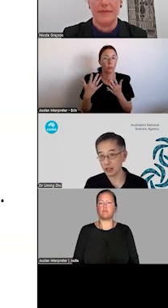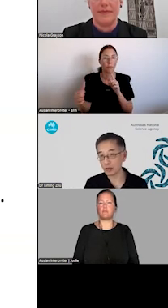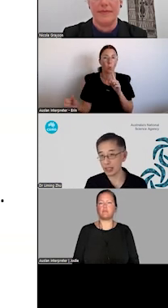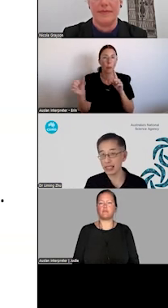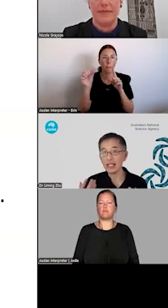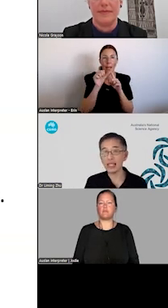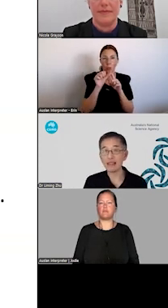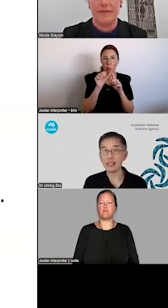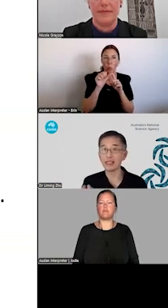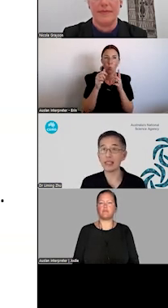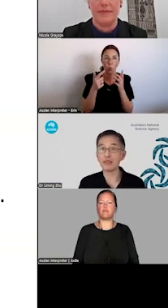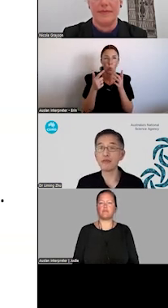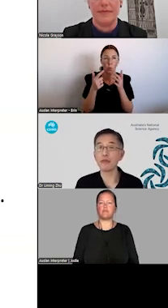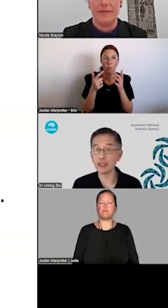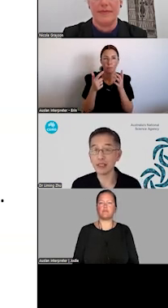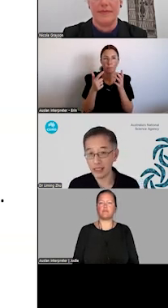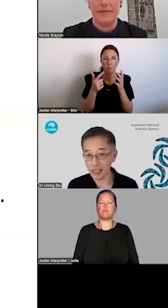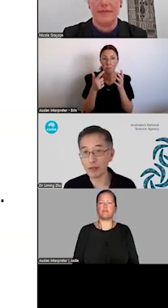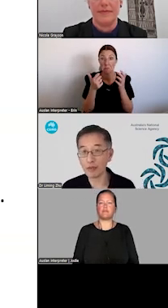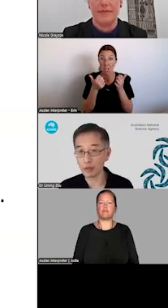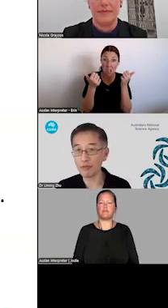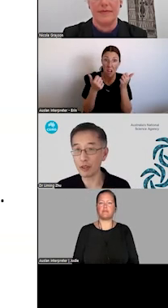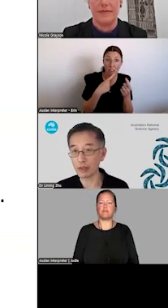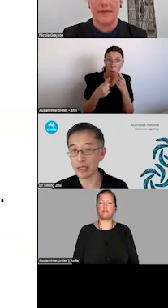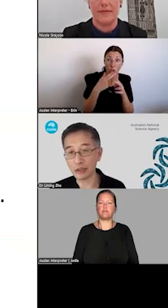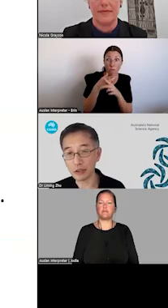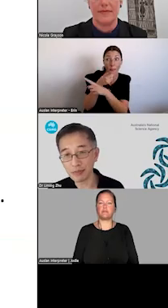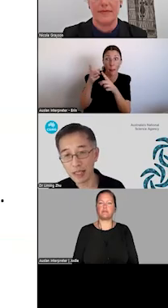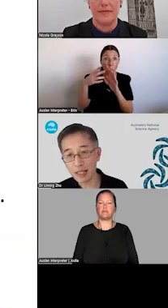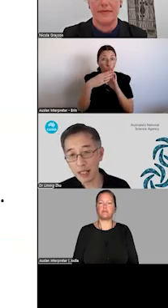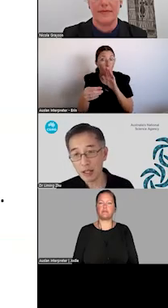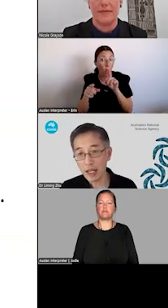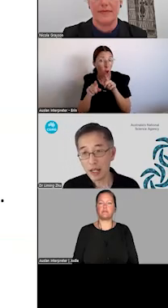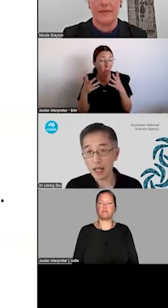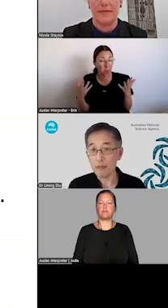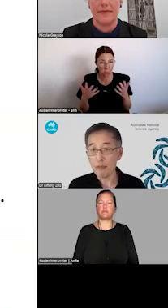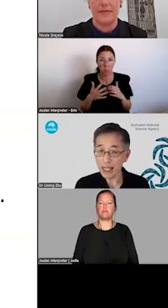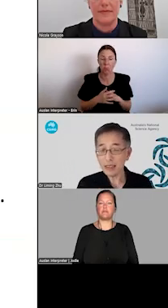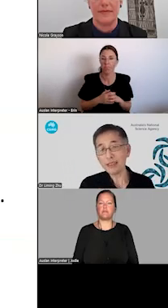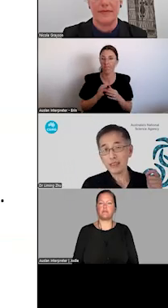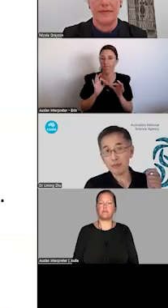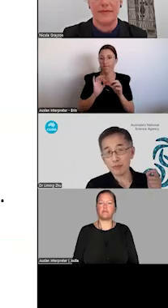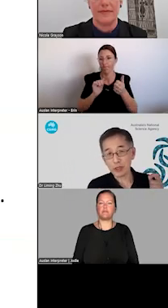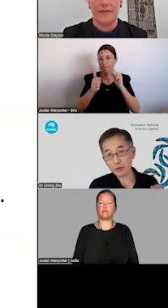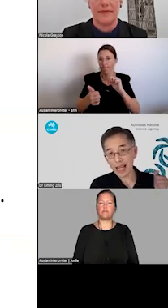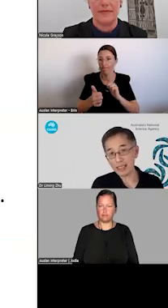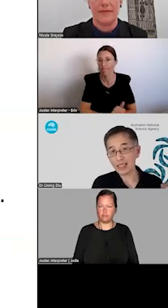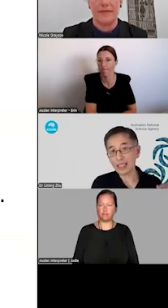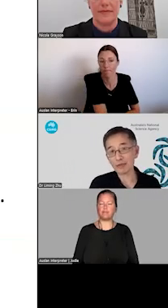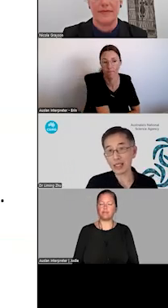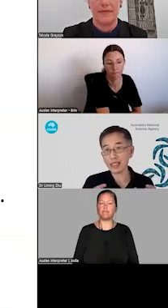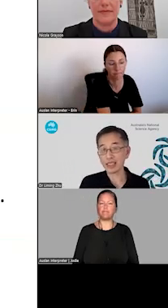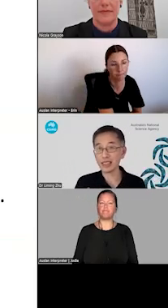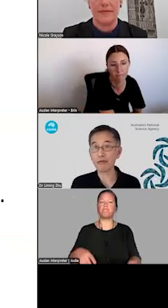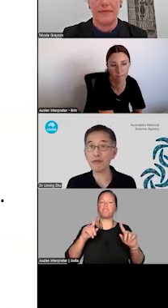view to see, is there enough information here to learn for certain things? But because we understand